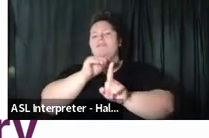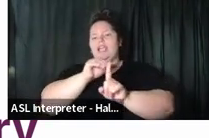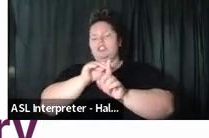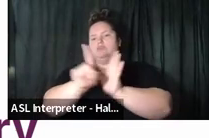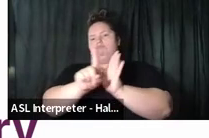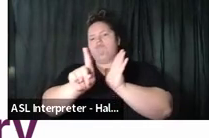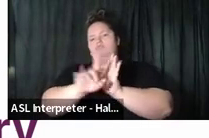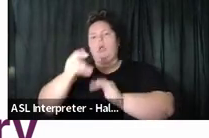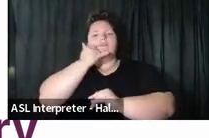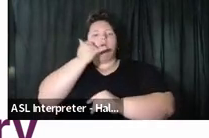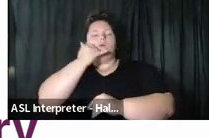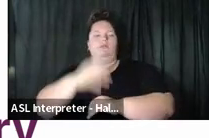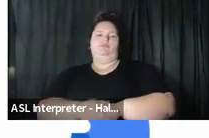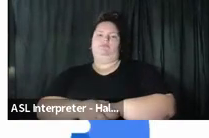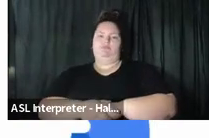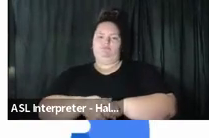Next slide.